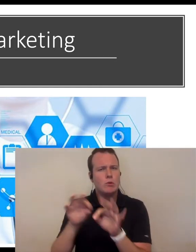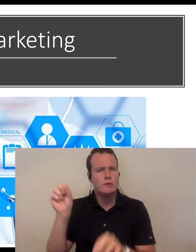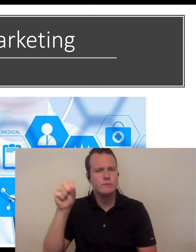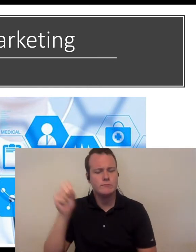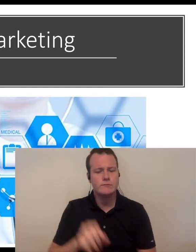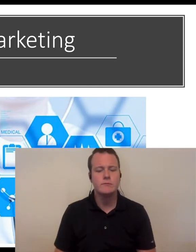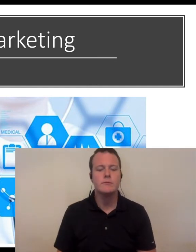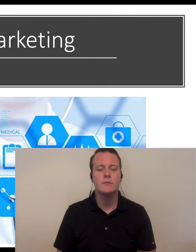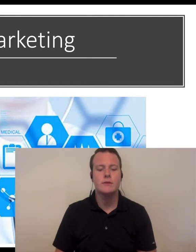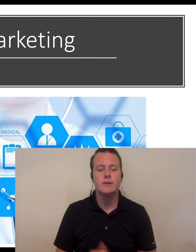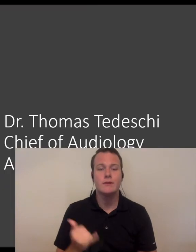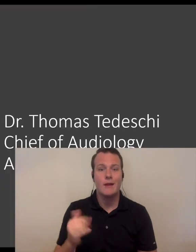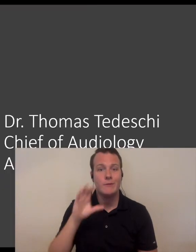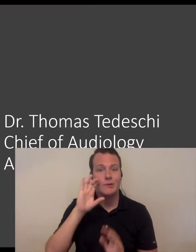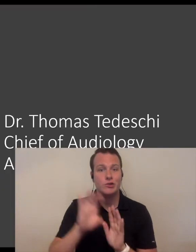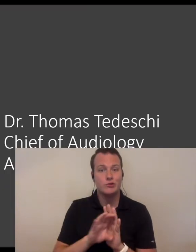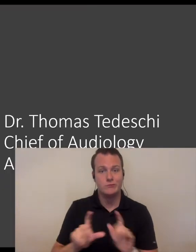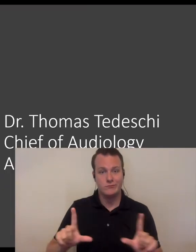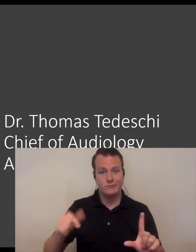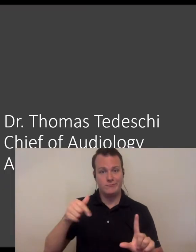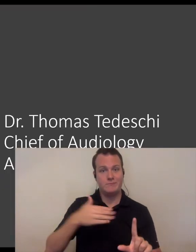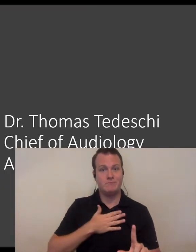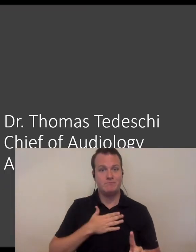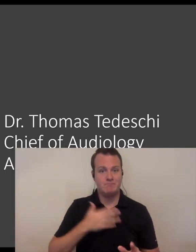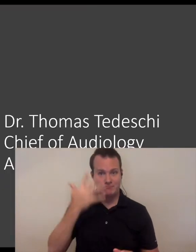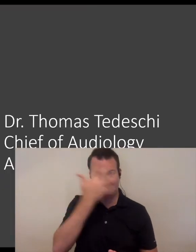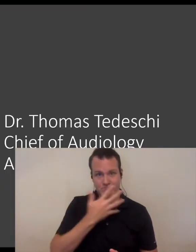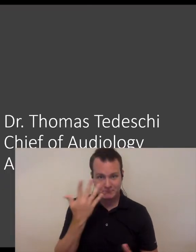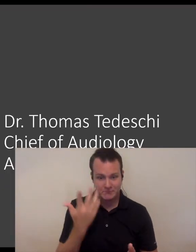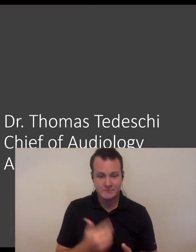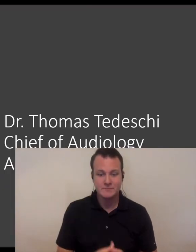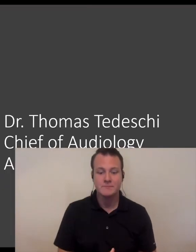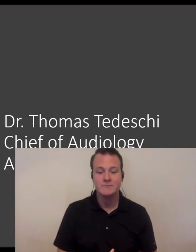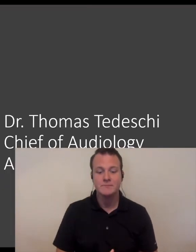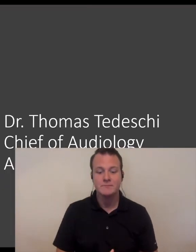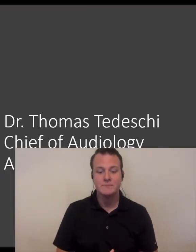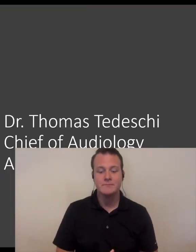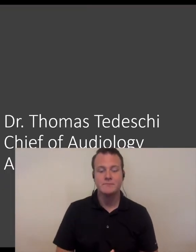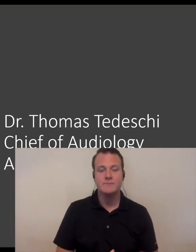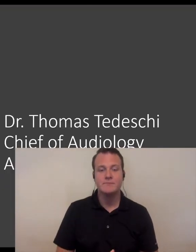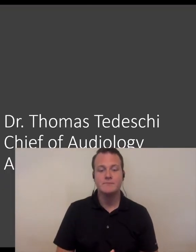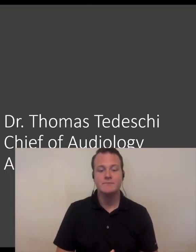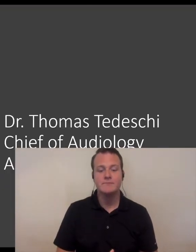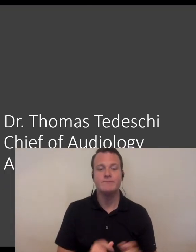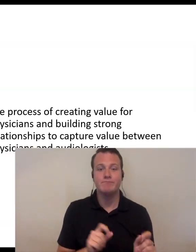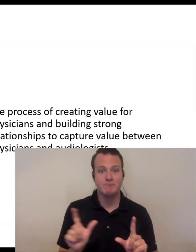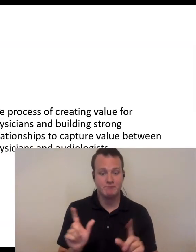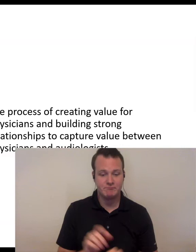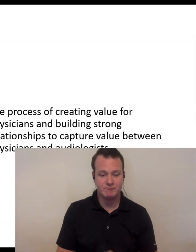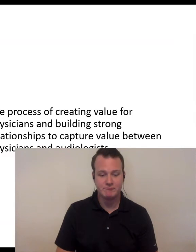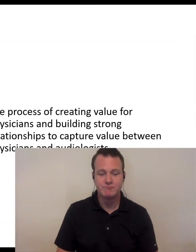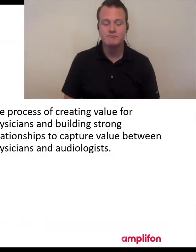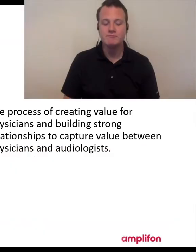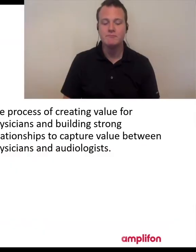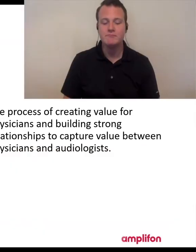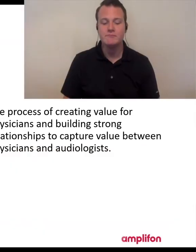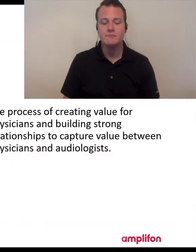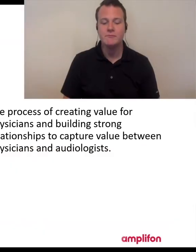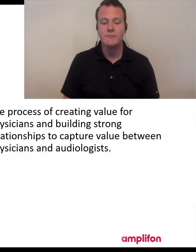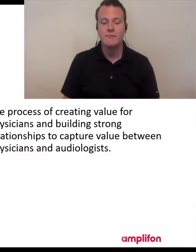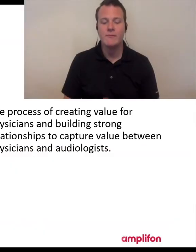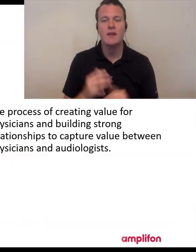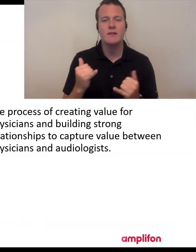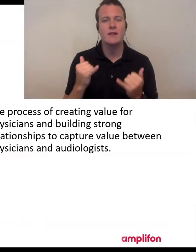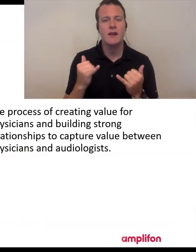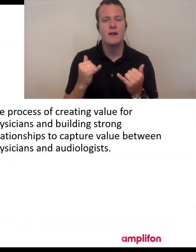slide, you'll see a picture of me, so you can see what I look like there. And we'll go to the next slide,